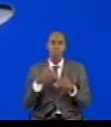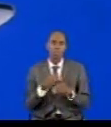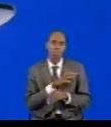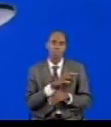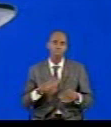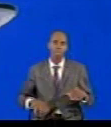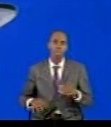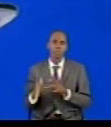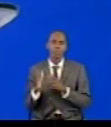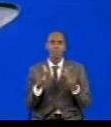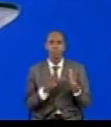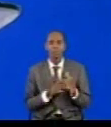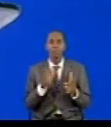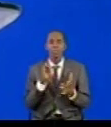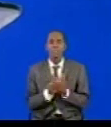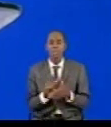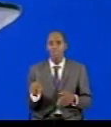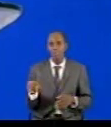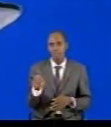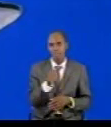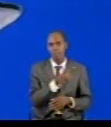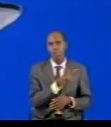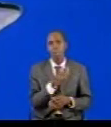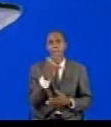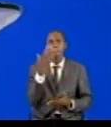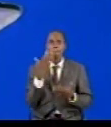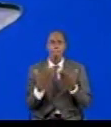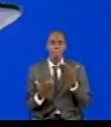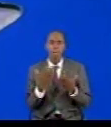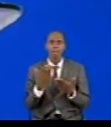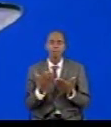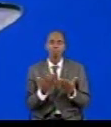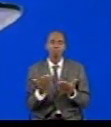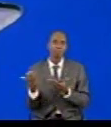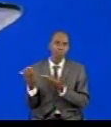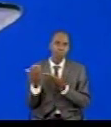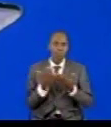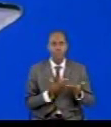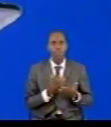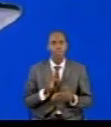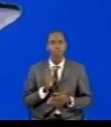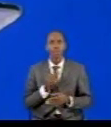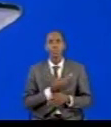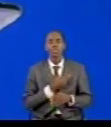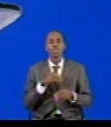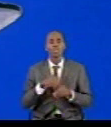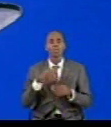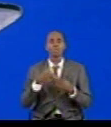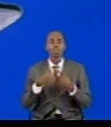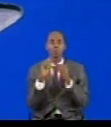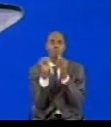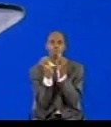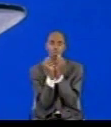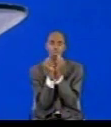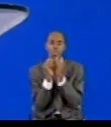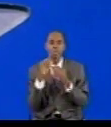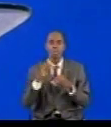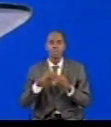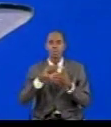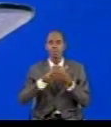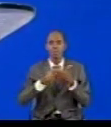Jesus, that they might bring us into bondage. Verse